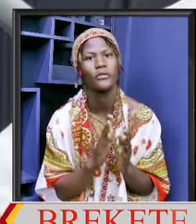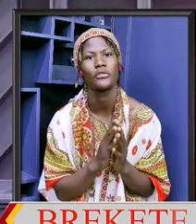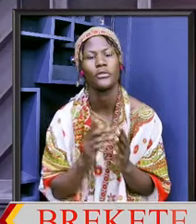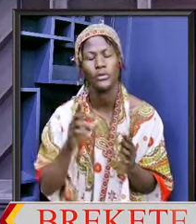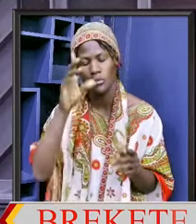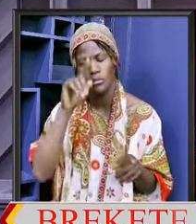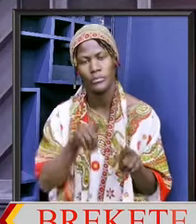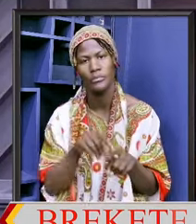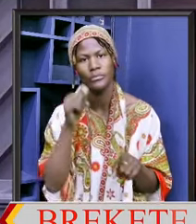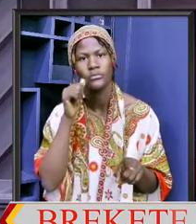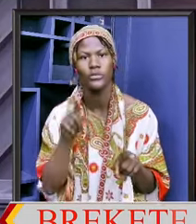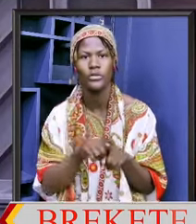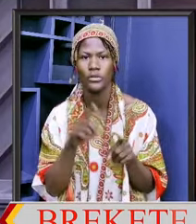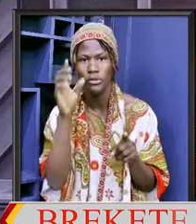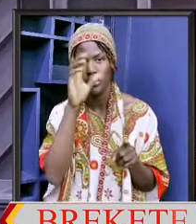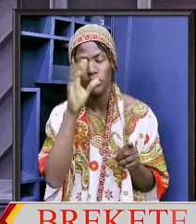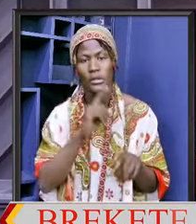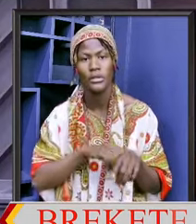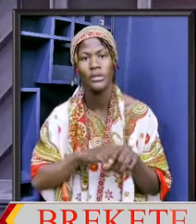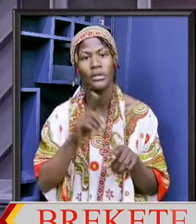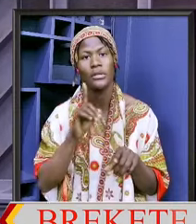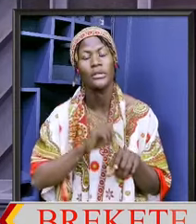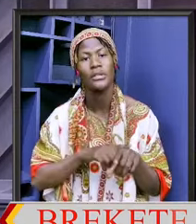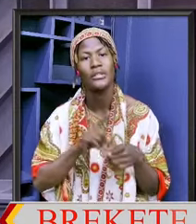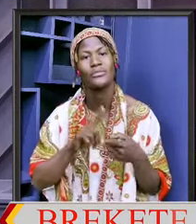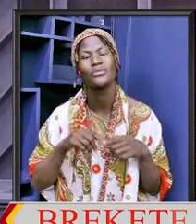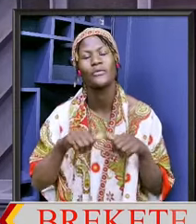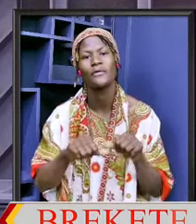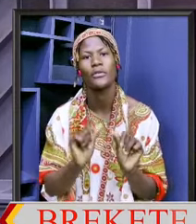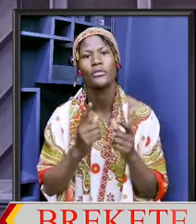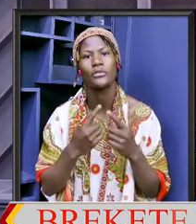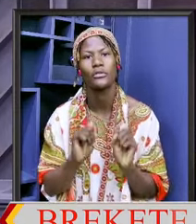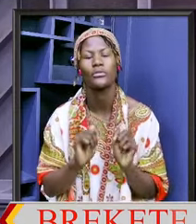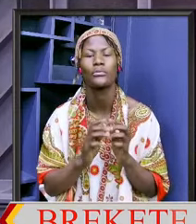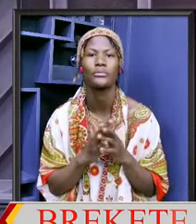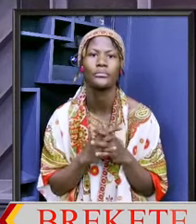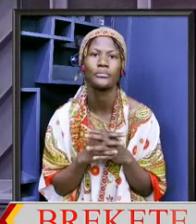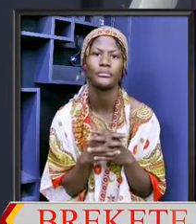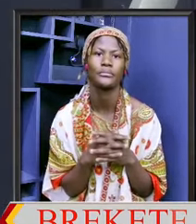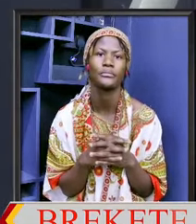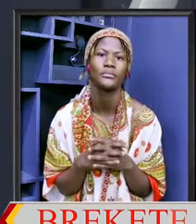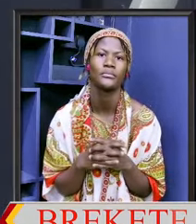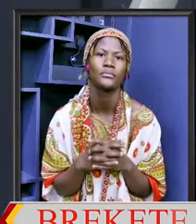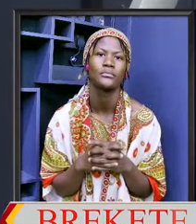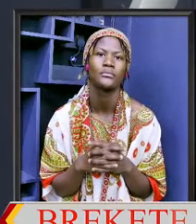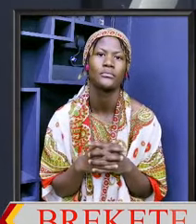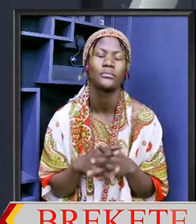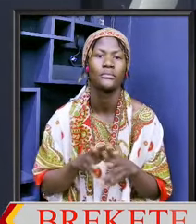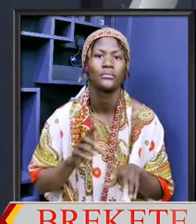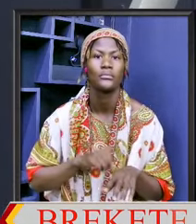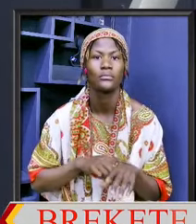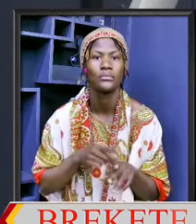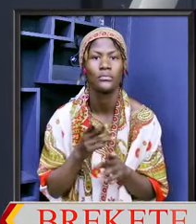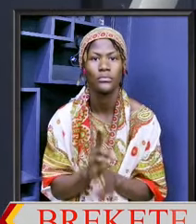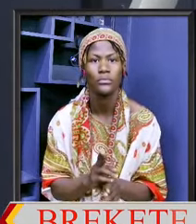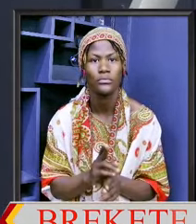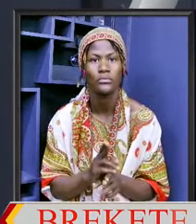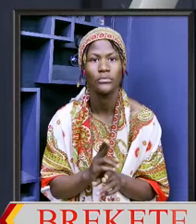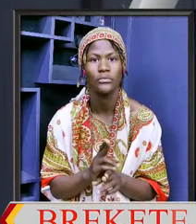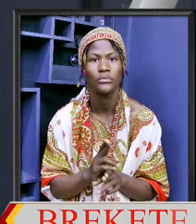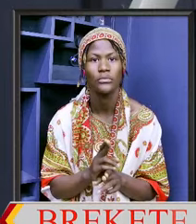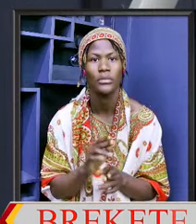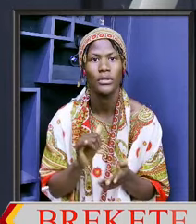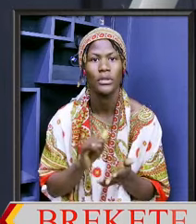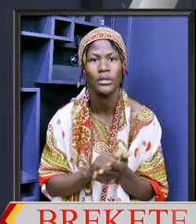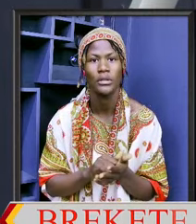sisters, if when I look down on a CC time, don't they give us signal to do it, and signal make we continue to the van, not they go. Time don't reach where we